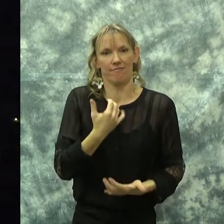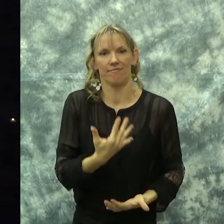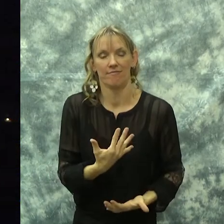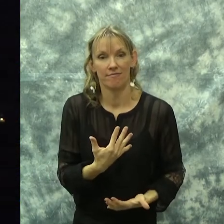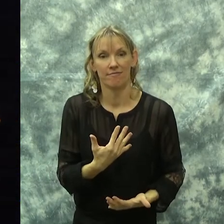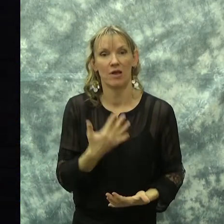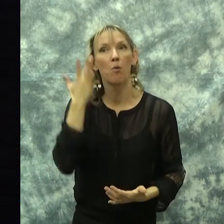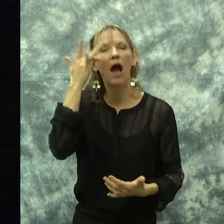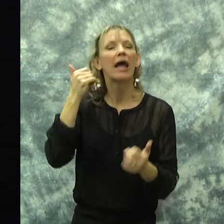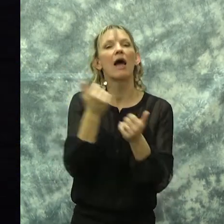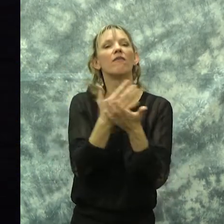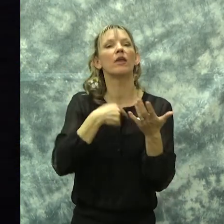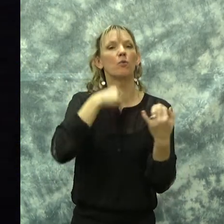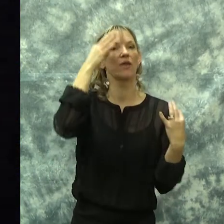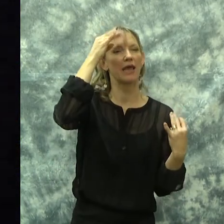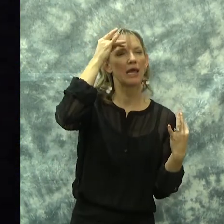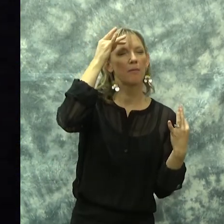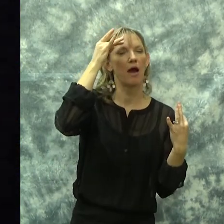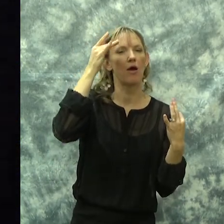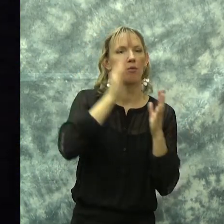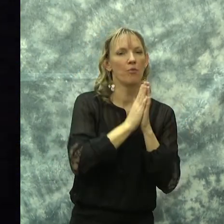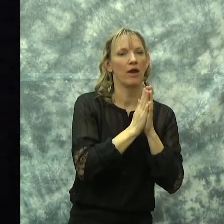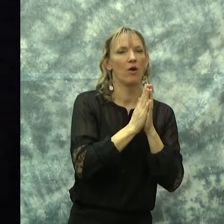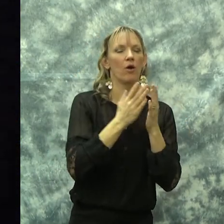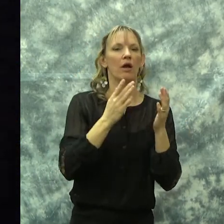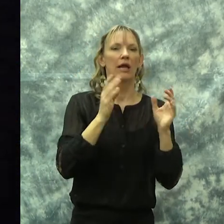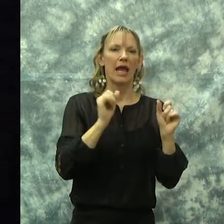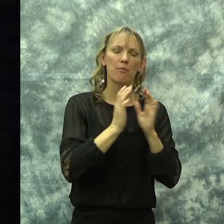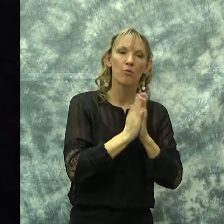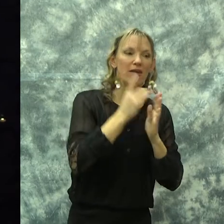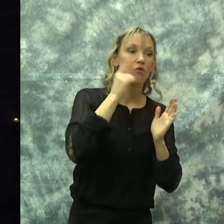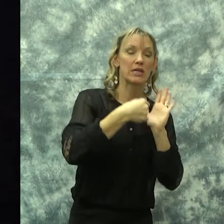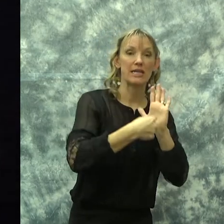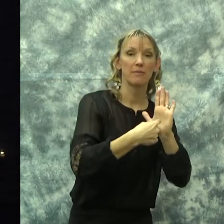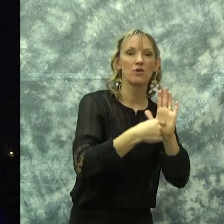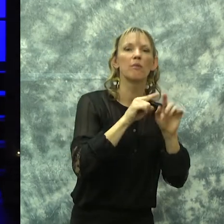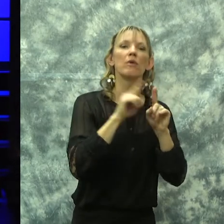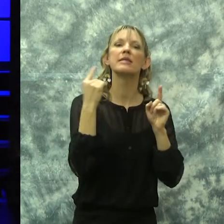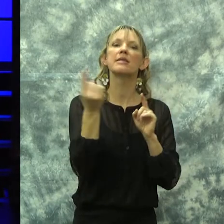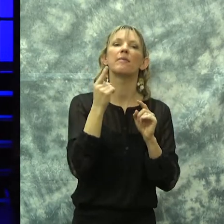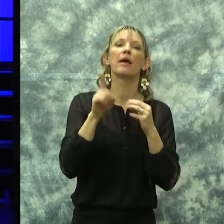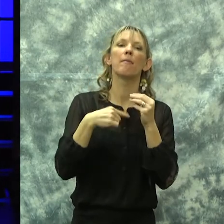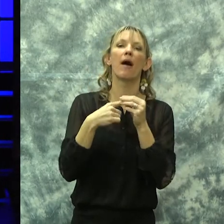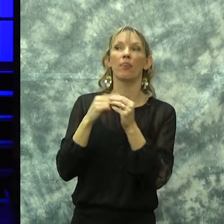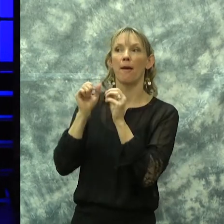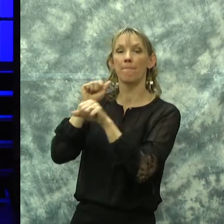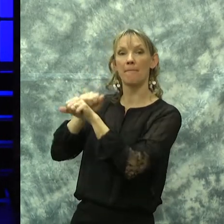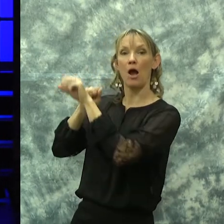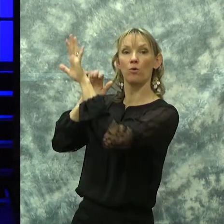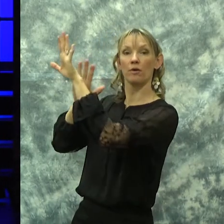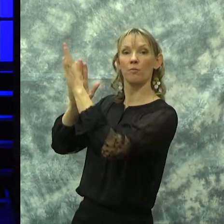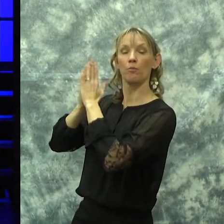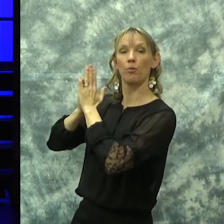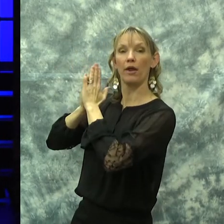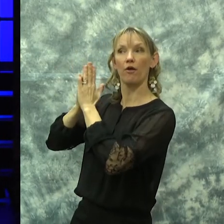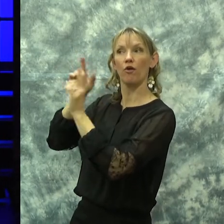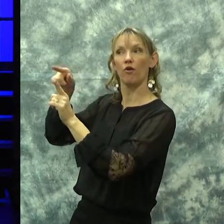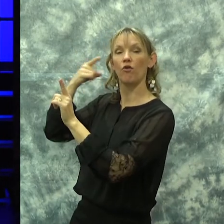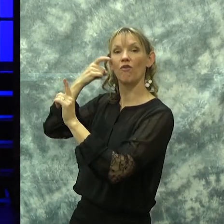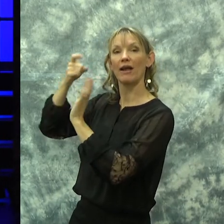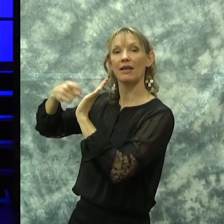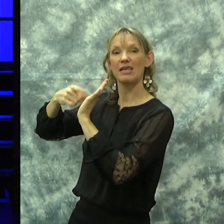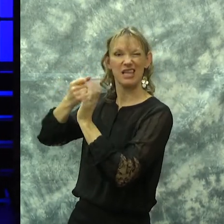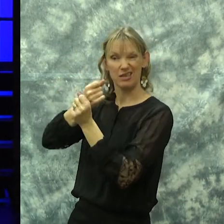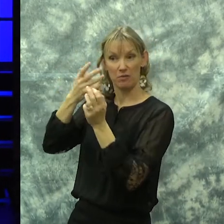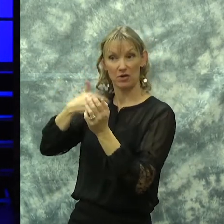Because in what we're thinking about prayer, we can pray for what we want. We can pray for demonstrations. But there's something about this mountaintop prayer that recognizes, as much